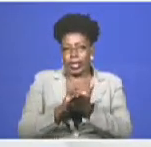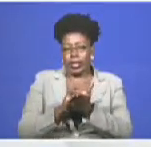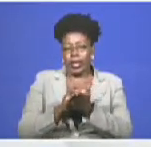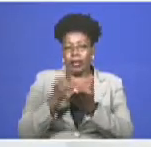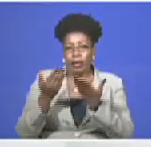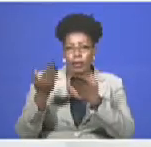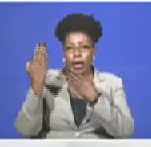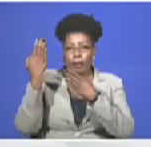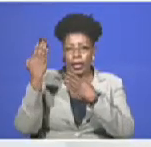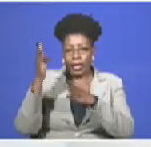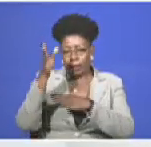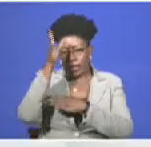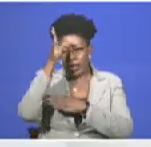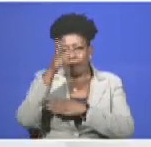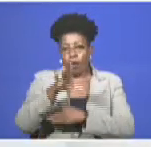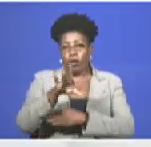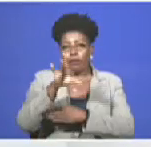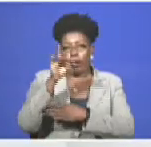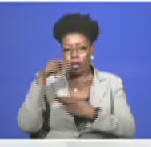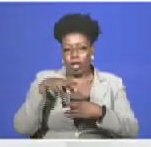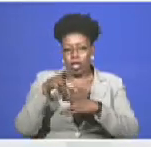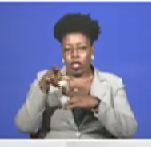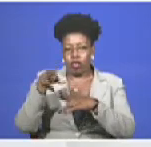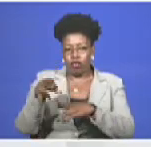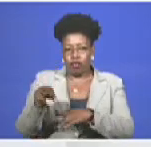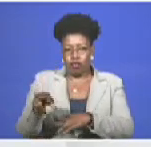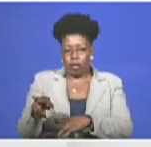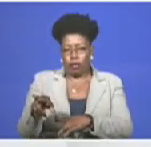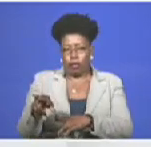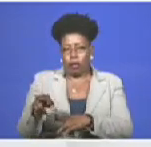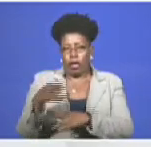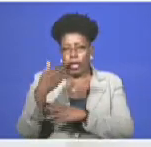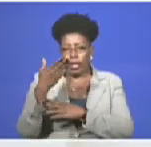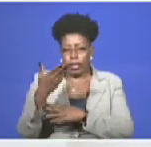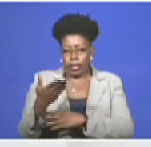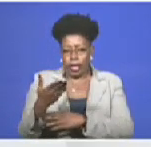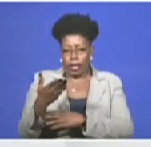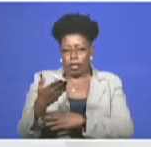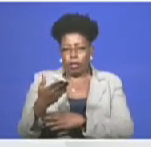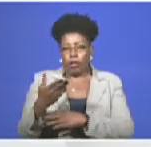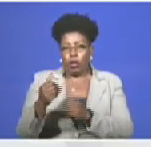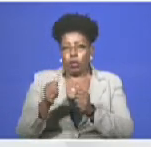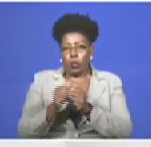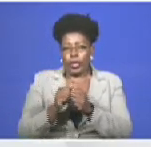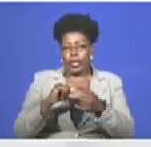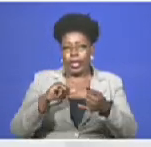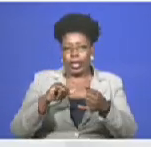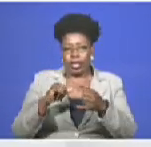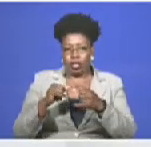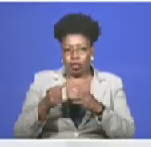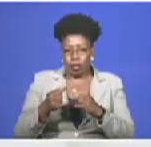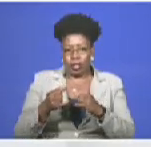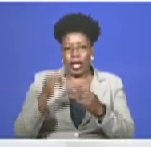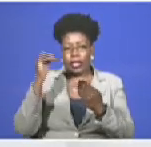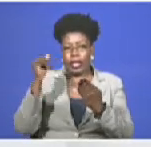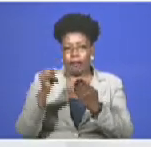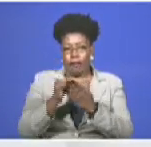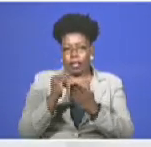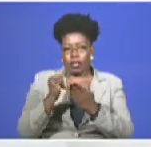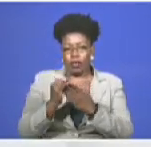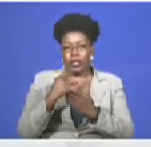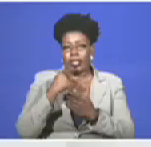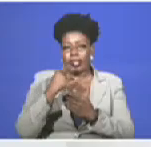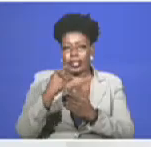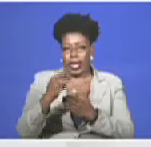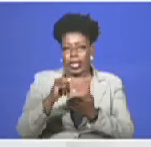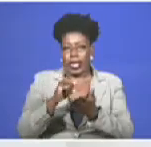Turin in the waters of the Po River near the Isabella Bridge with a wound. Now, an investigation is underway. As we've said,